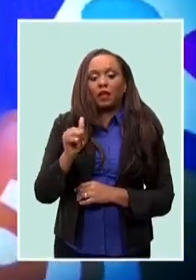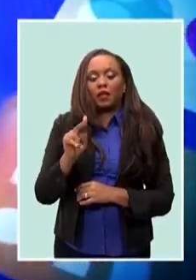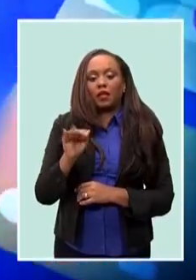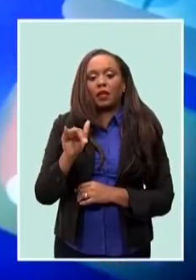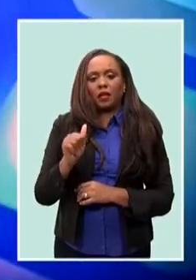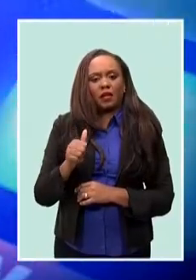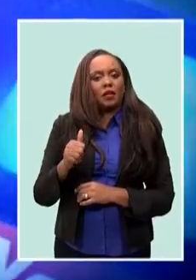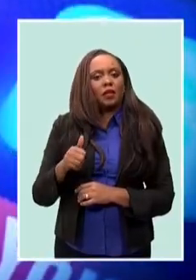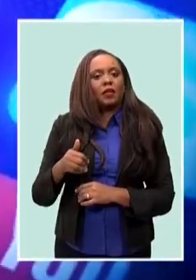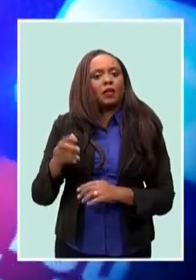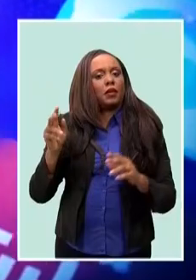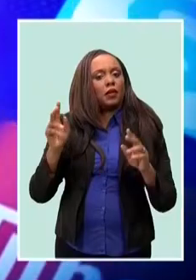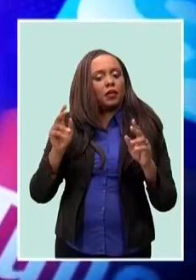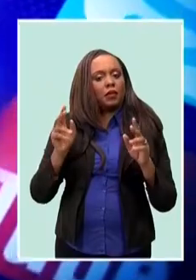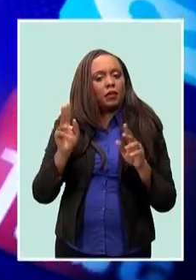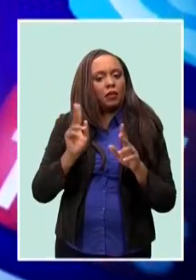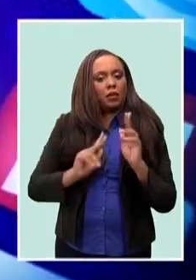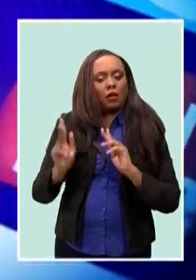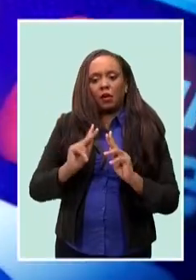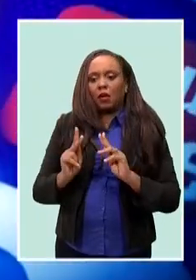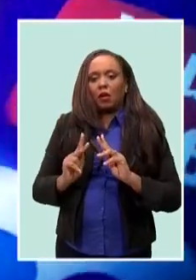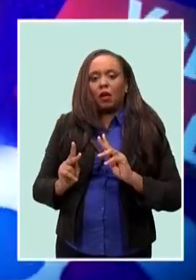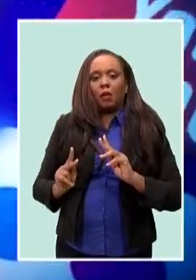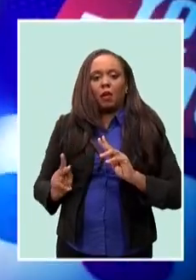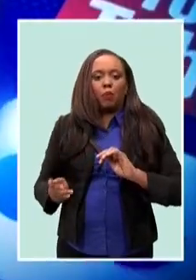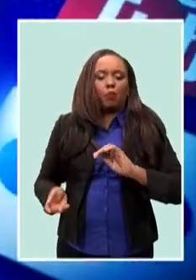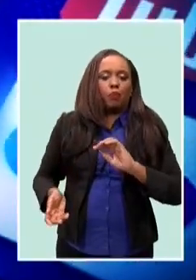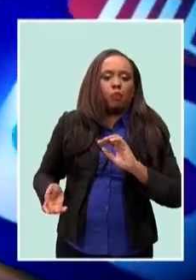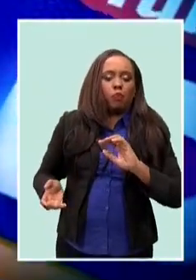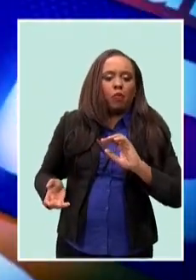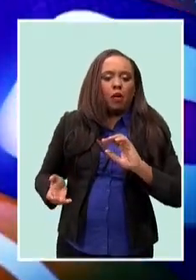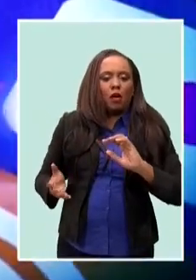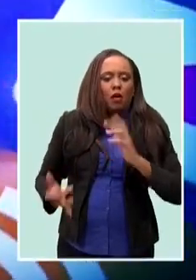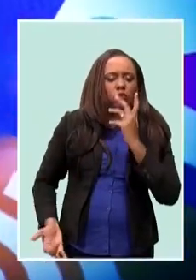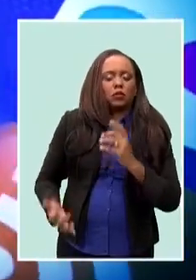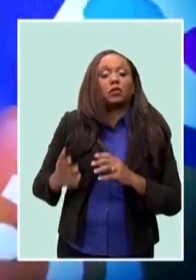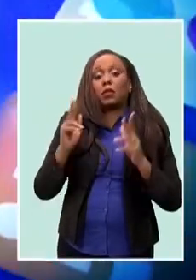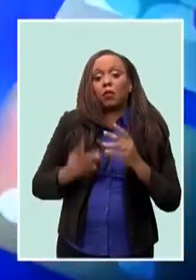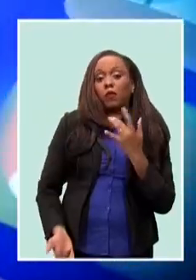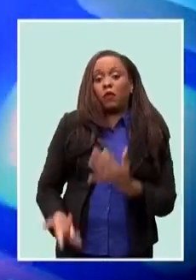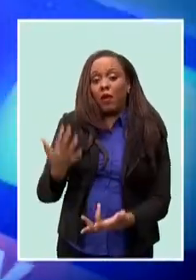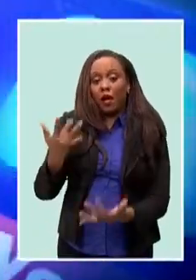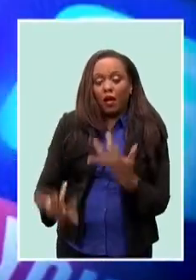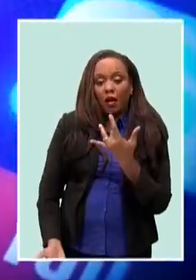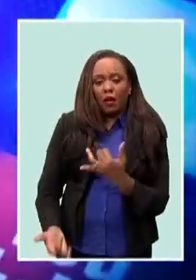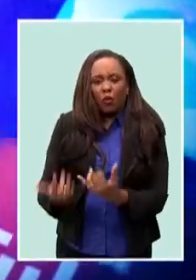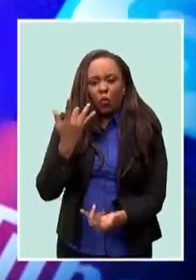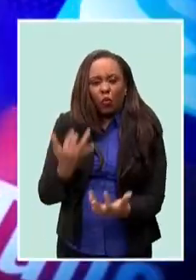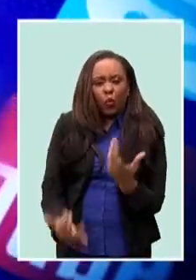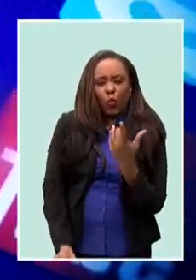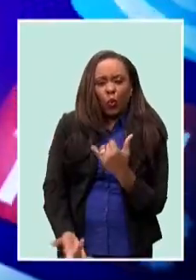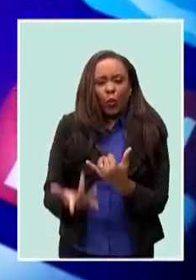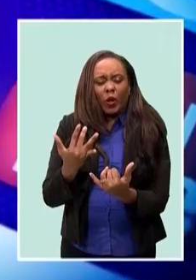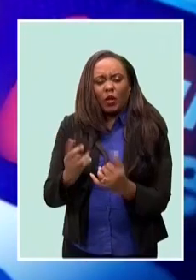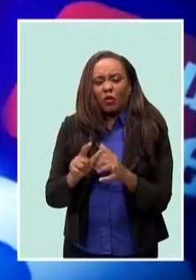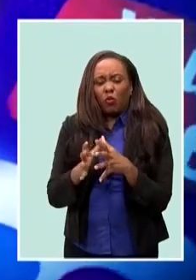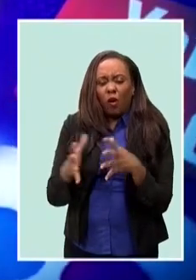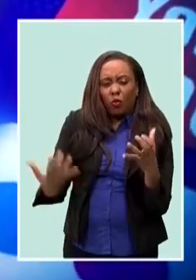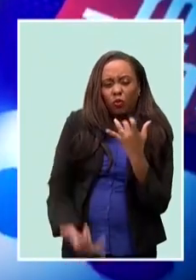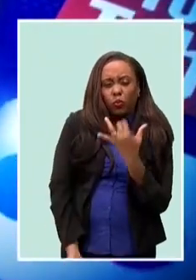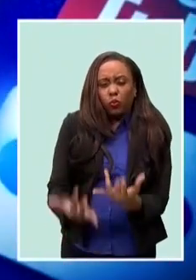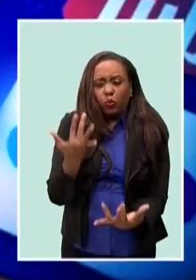at their place of worship. This time, though, it was caused by fire. Now, we're hearing that the flames were so intense at one point